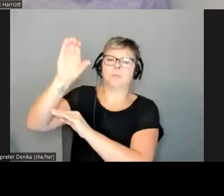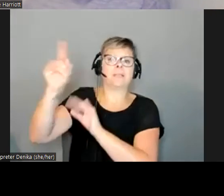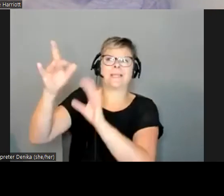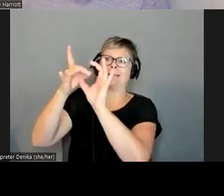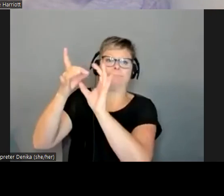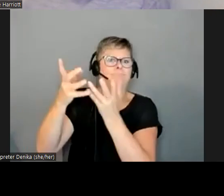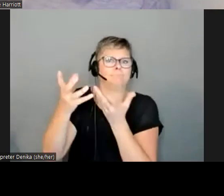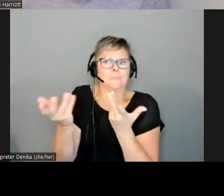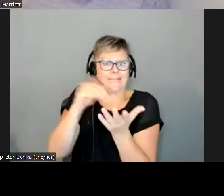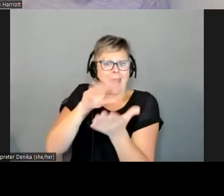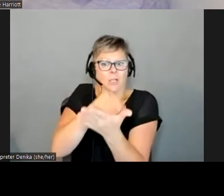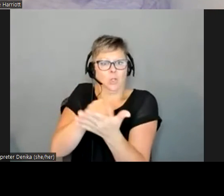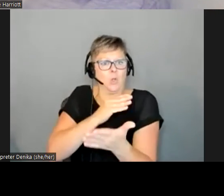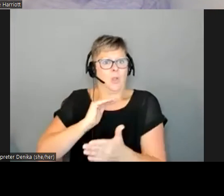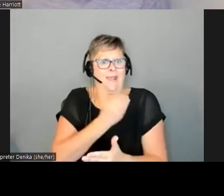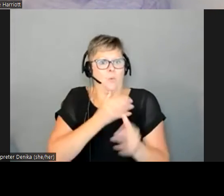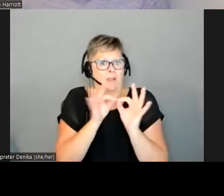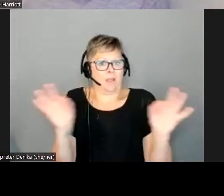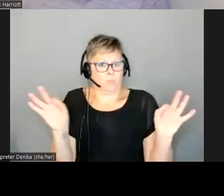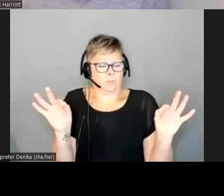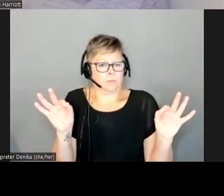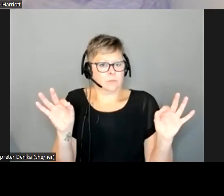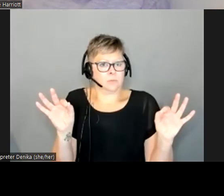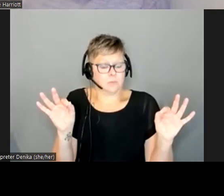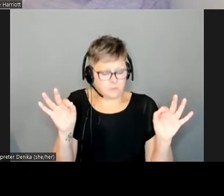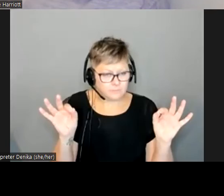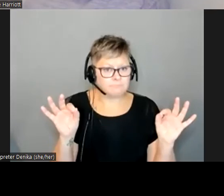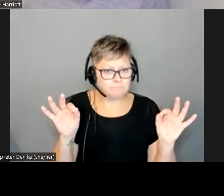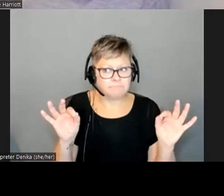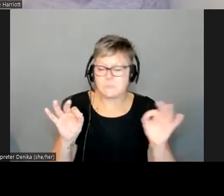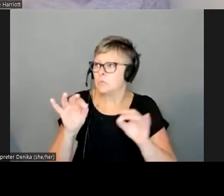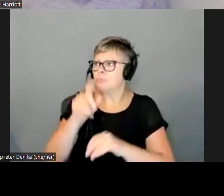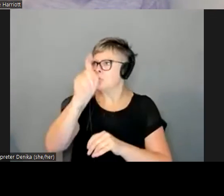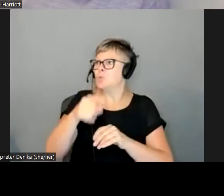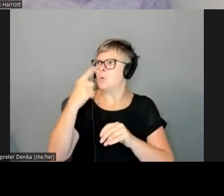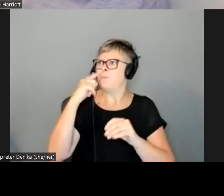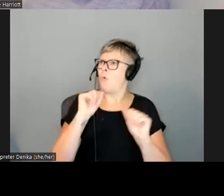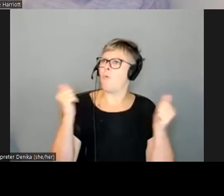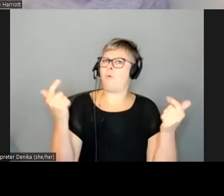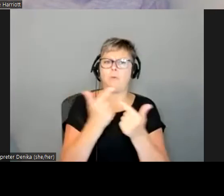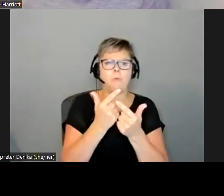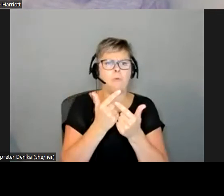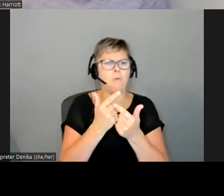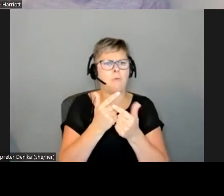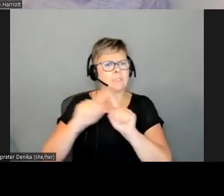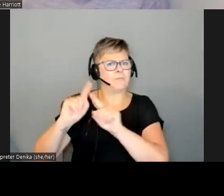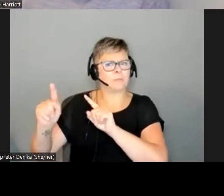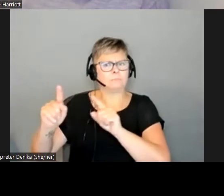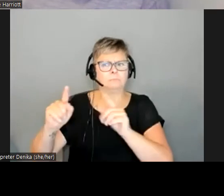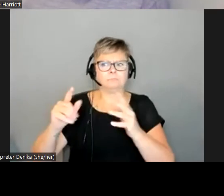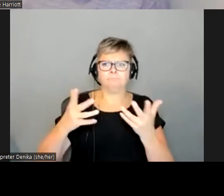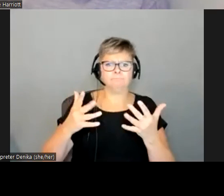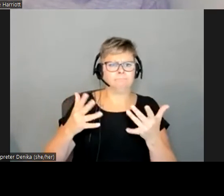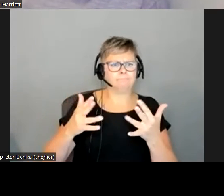in that sense. And I think in any nationality, we all have different words that mean,